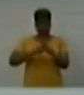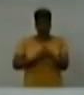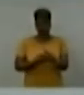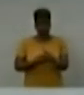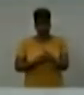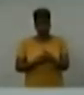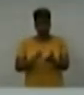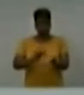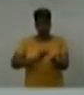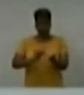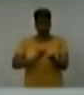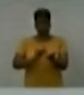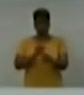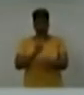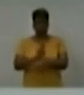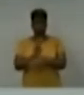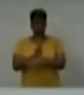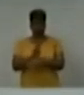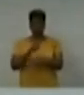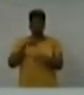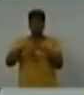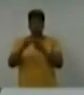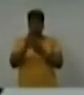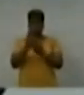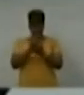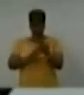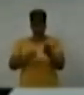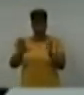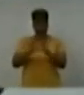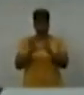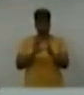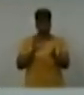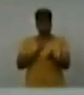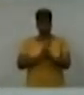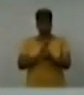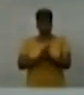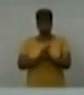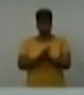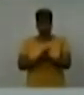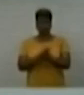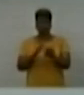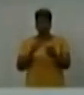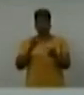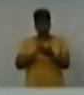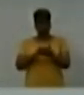secondary schools as part of a new technological approach to learning.